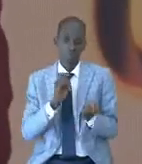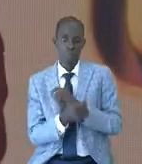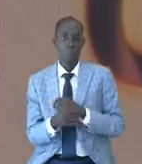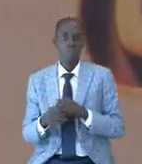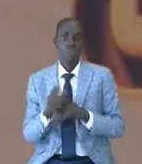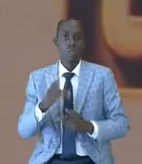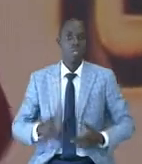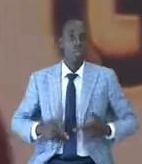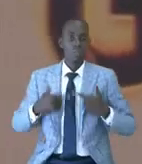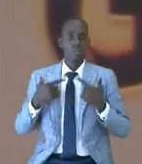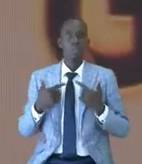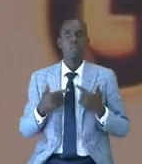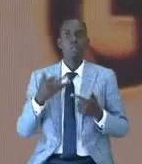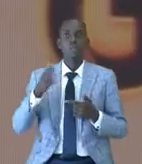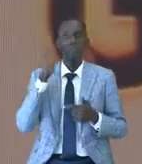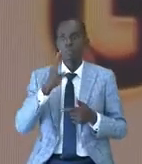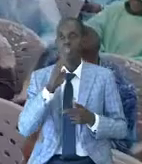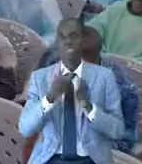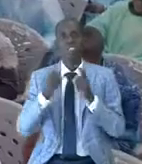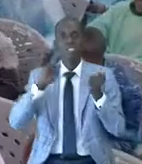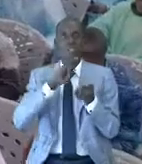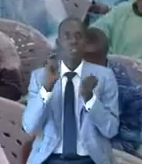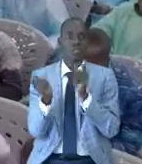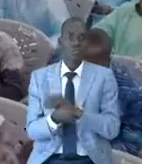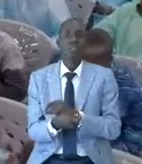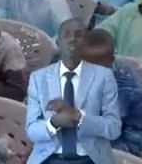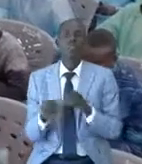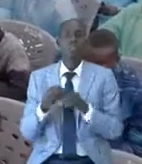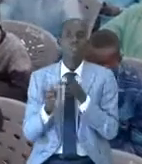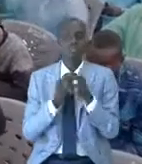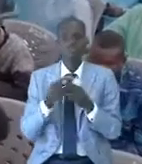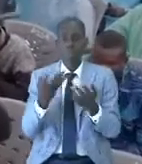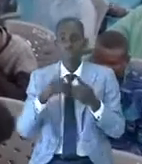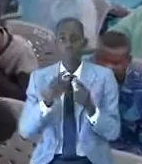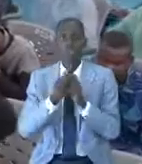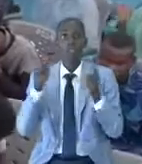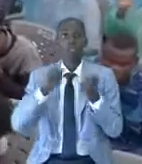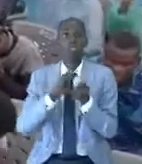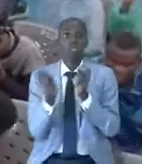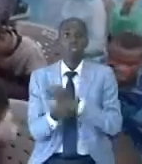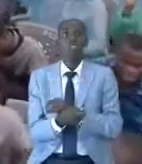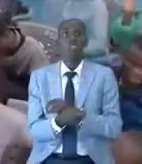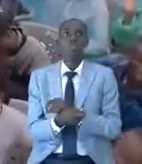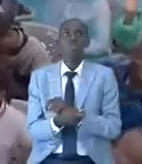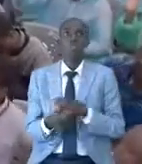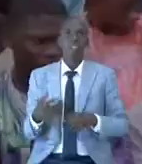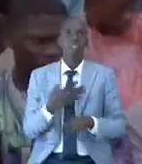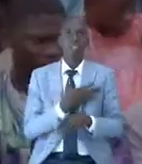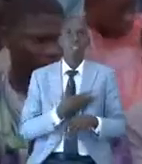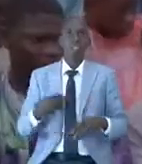around, there will be a great change. Anybody waiting for any great change over there? It will